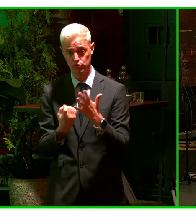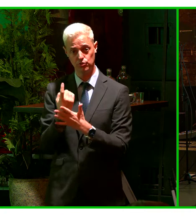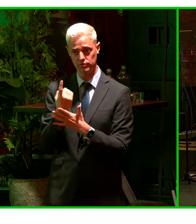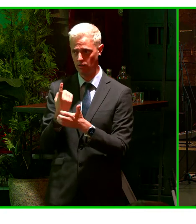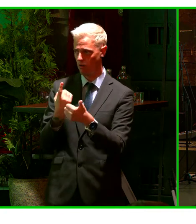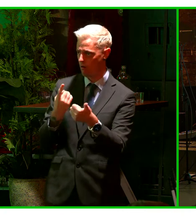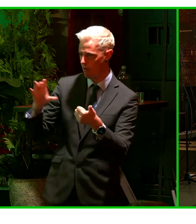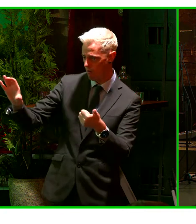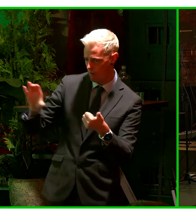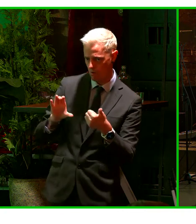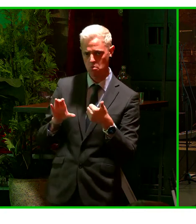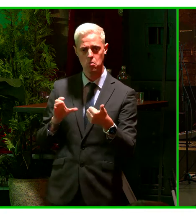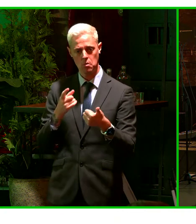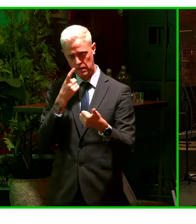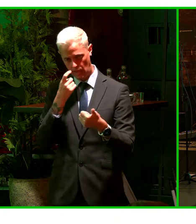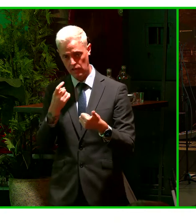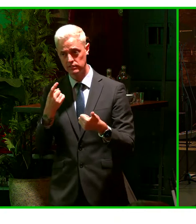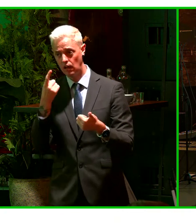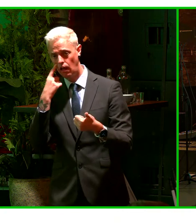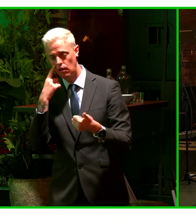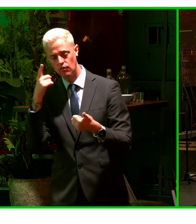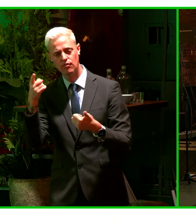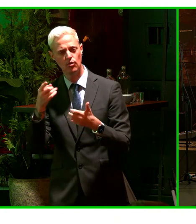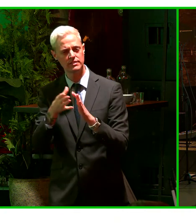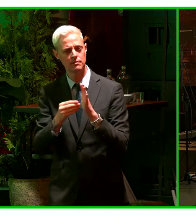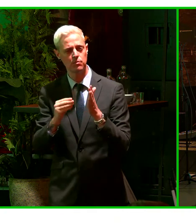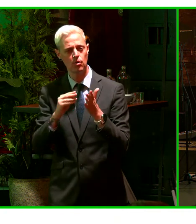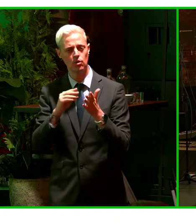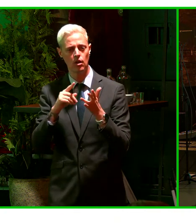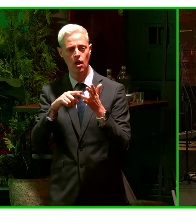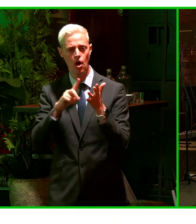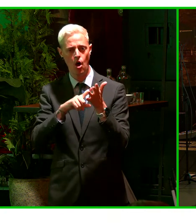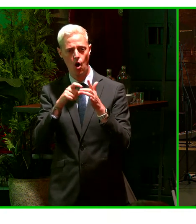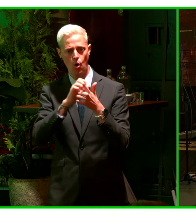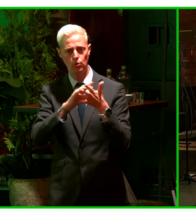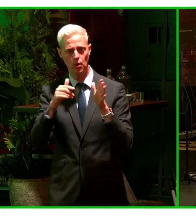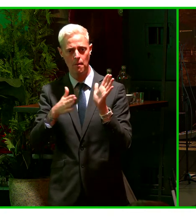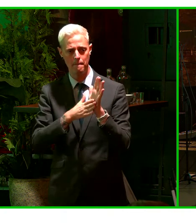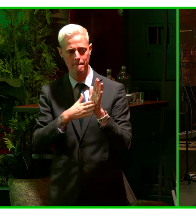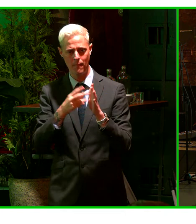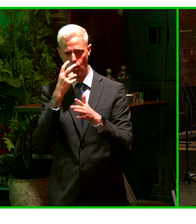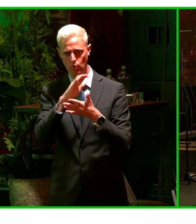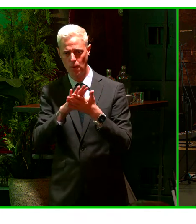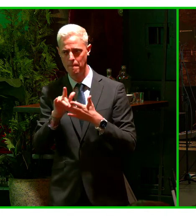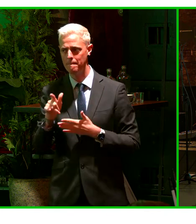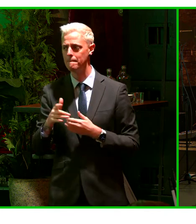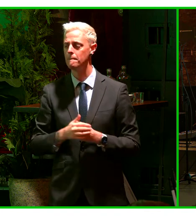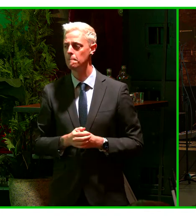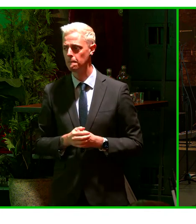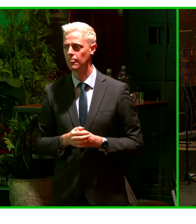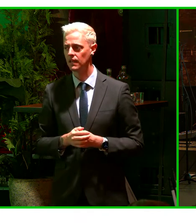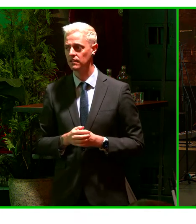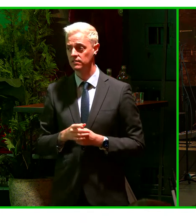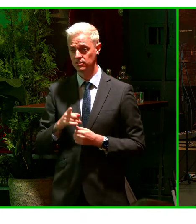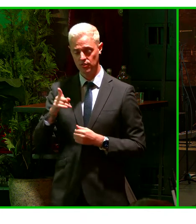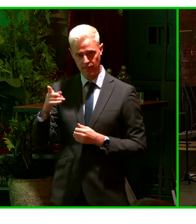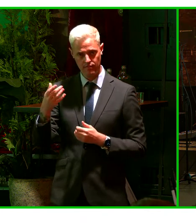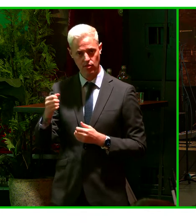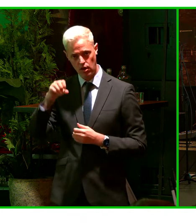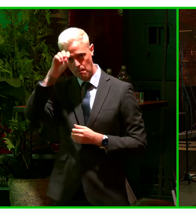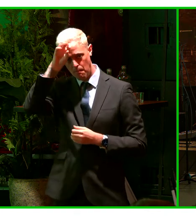So one thing that's being looked at in Oldham, there's a project in Oldham looking at the moment at mine water heat opportunities. So there's buried flooded